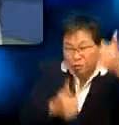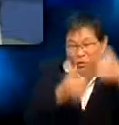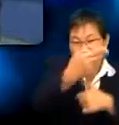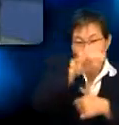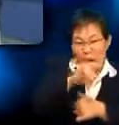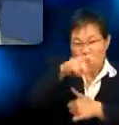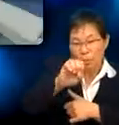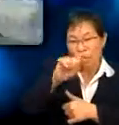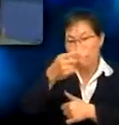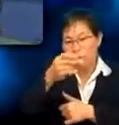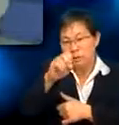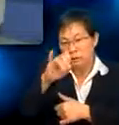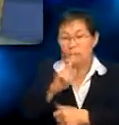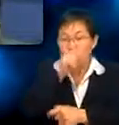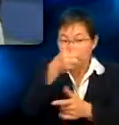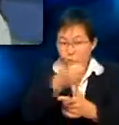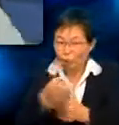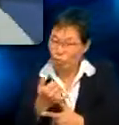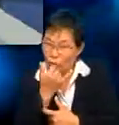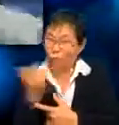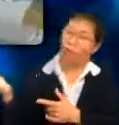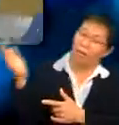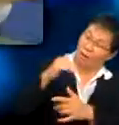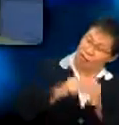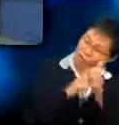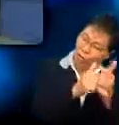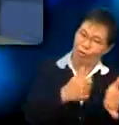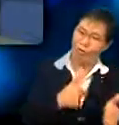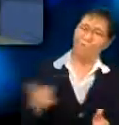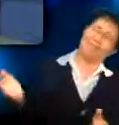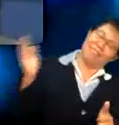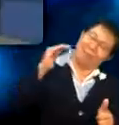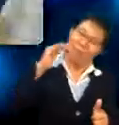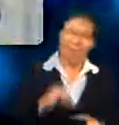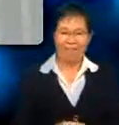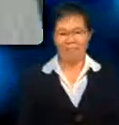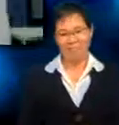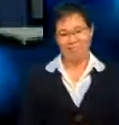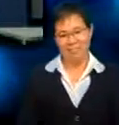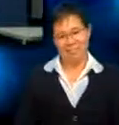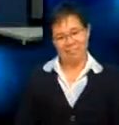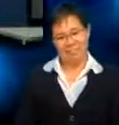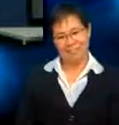hypothesis is true or false. Come on, follow me. Come on.